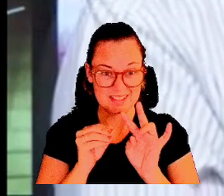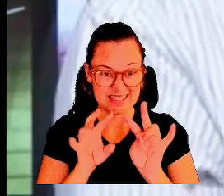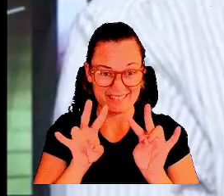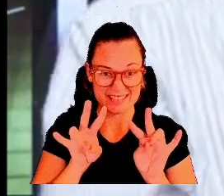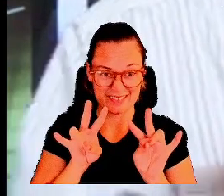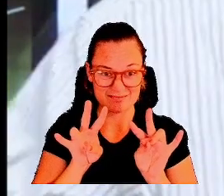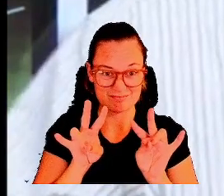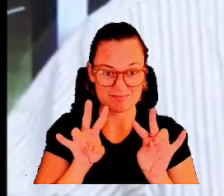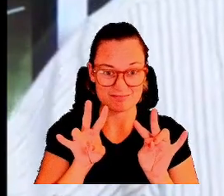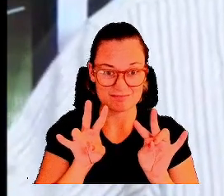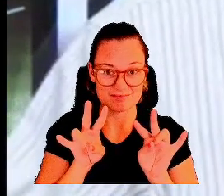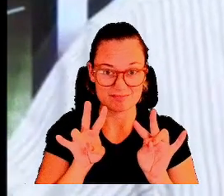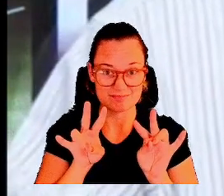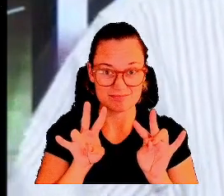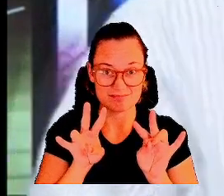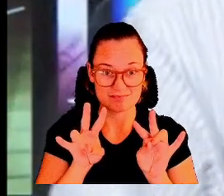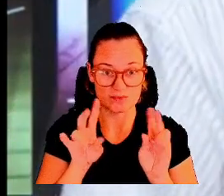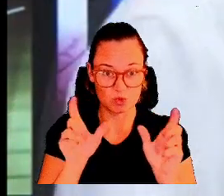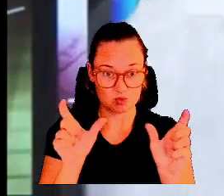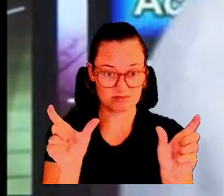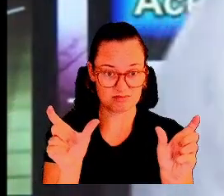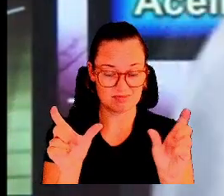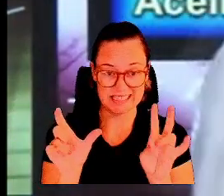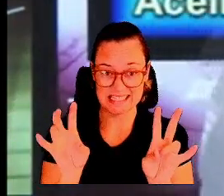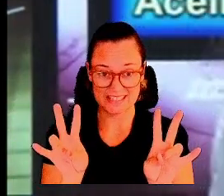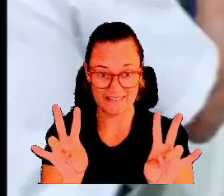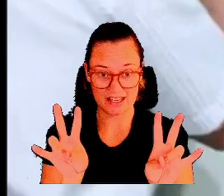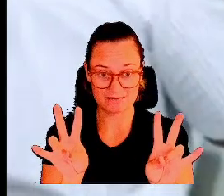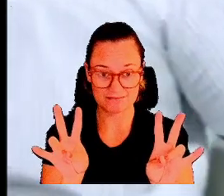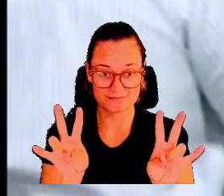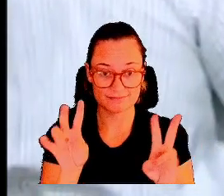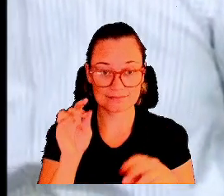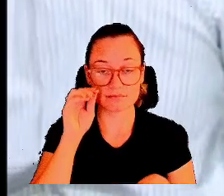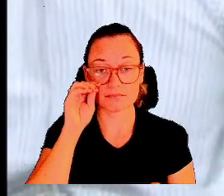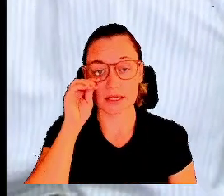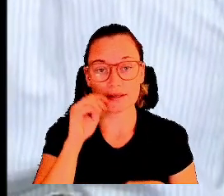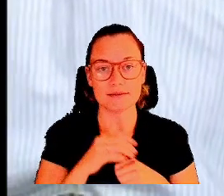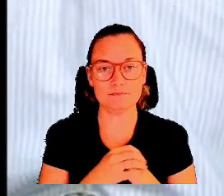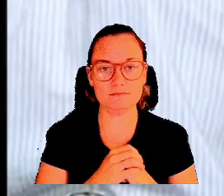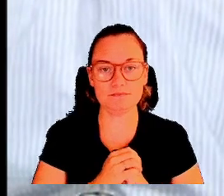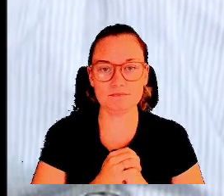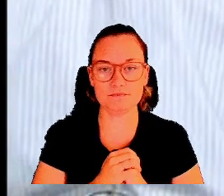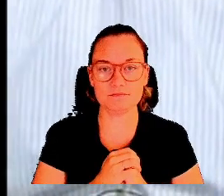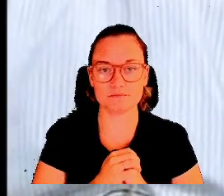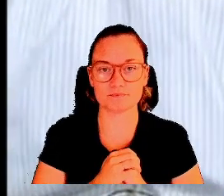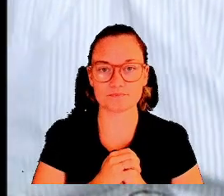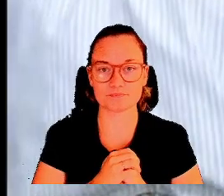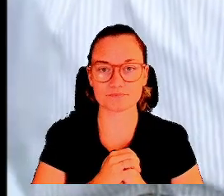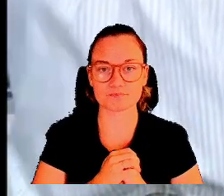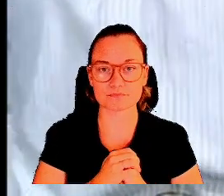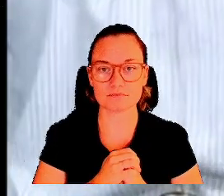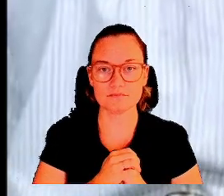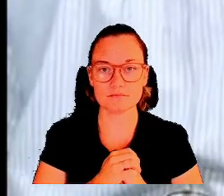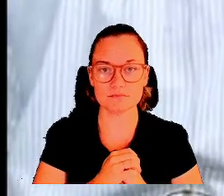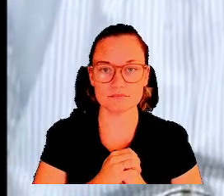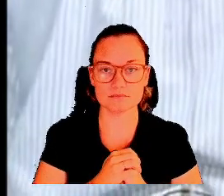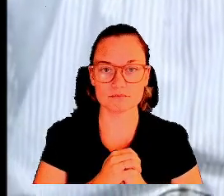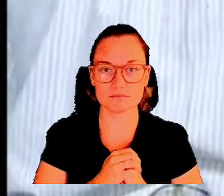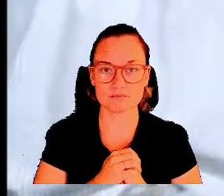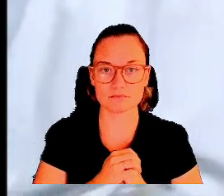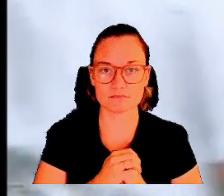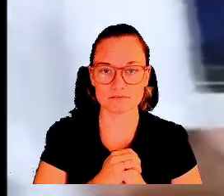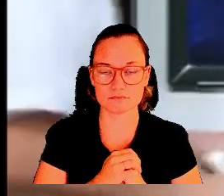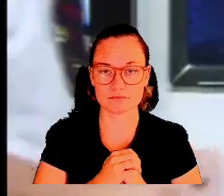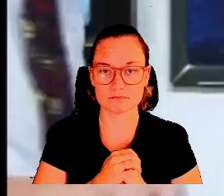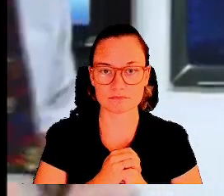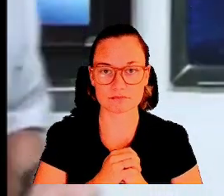big ones and 7 little ones. So if I go 1, 2, 3, 4, 5, 6, 7,